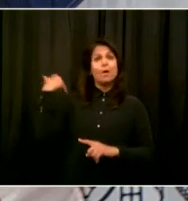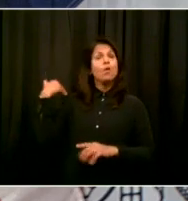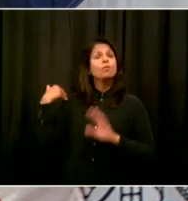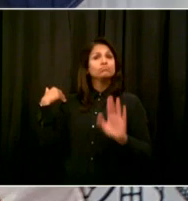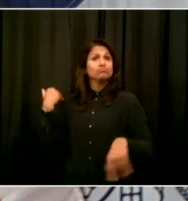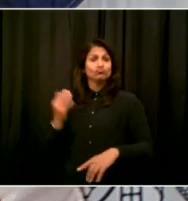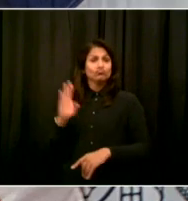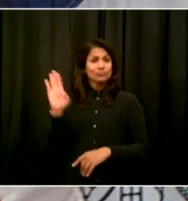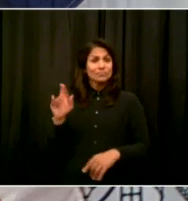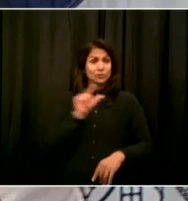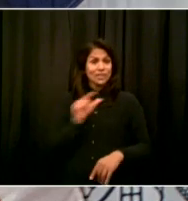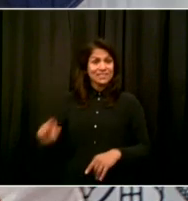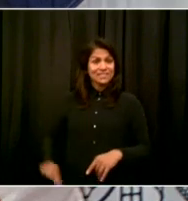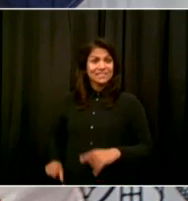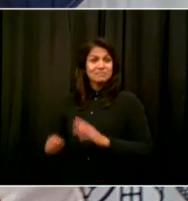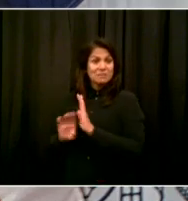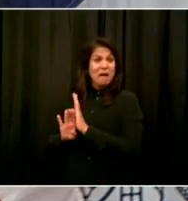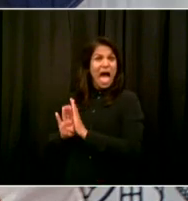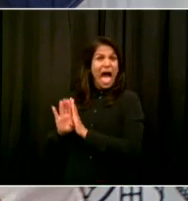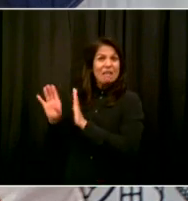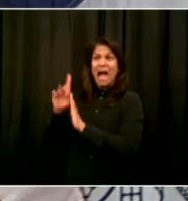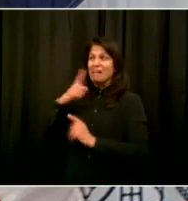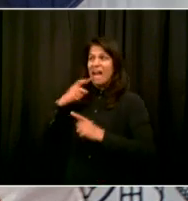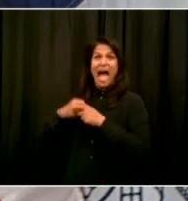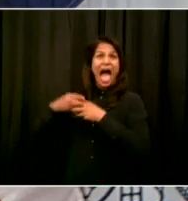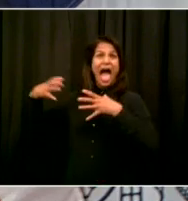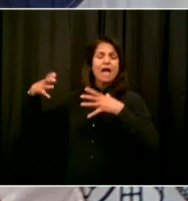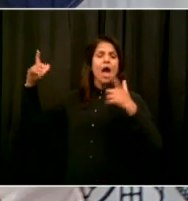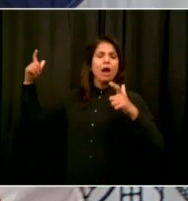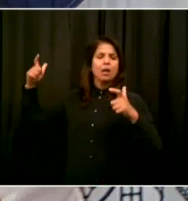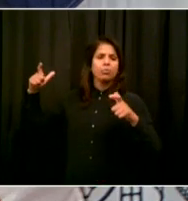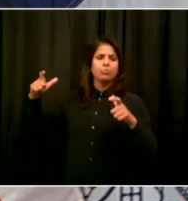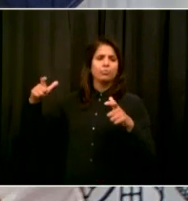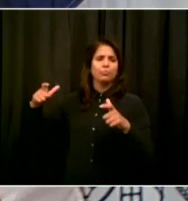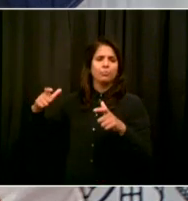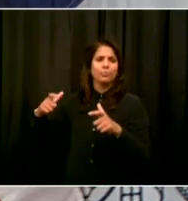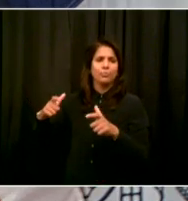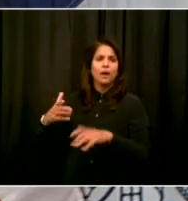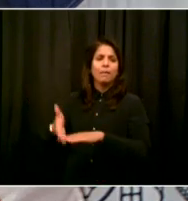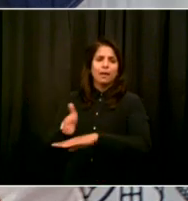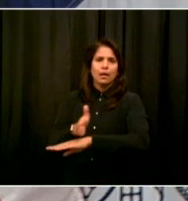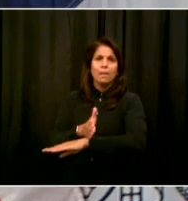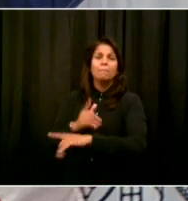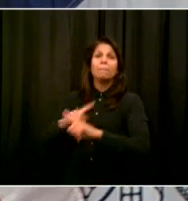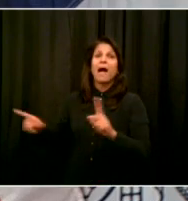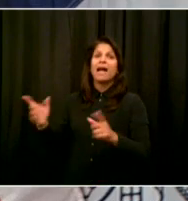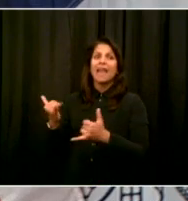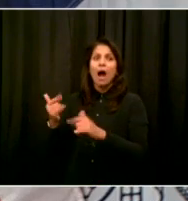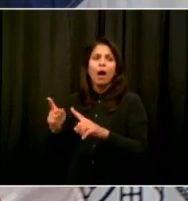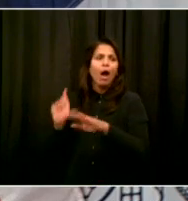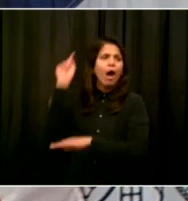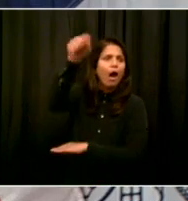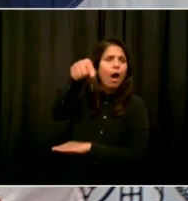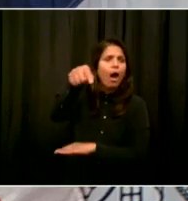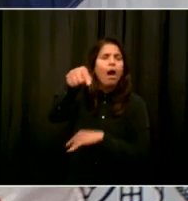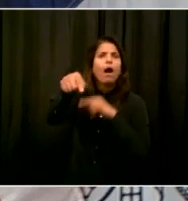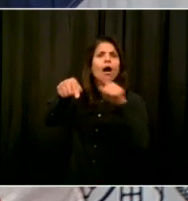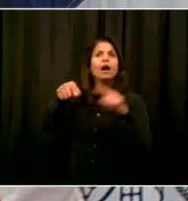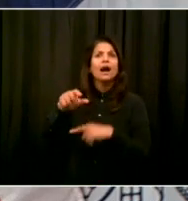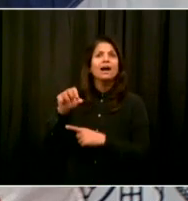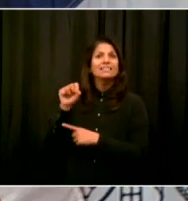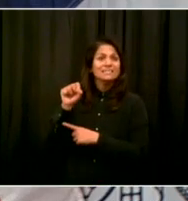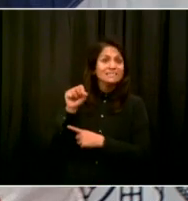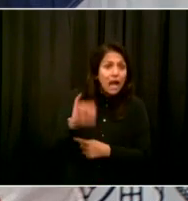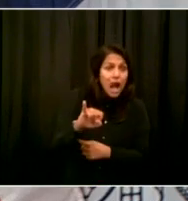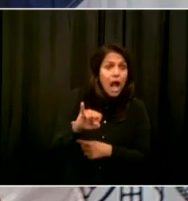do, but they've gotten a lot better. But as we talked about at the end of last week, now we're having some challenges in Staten Island. So we're going to focus a lot of resources there to